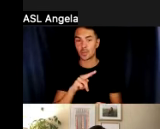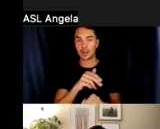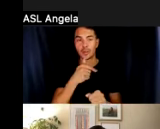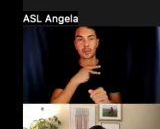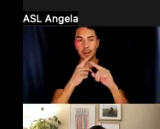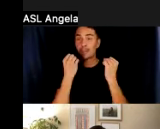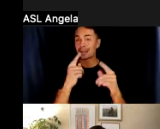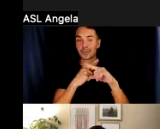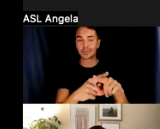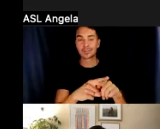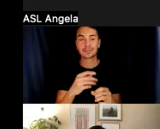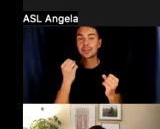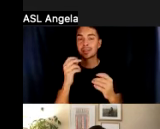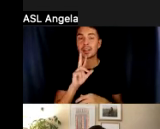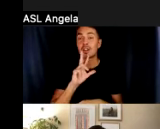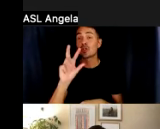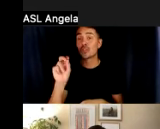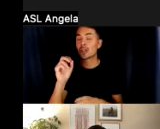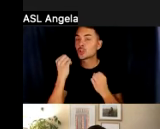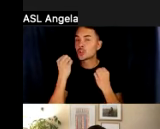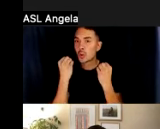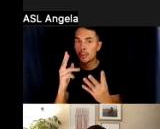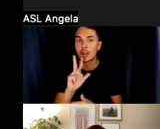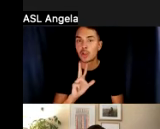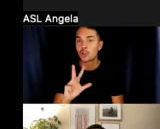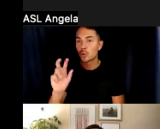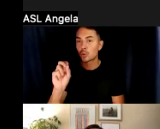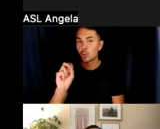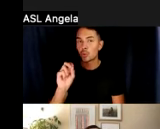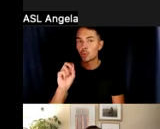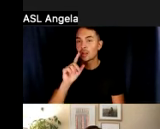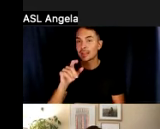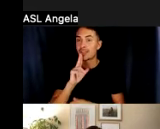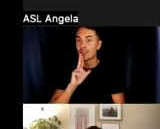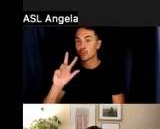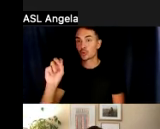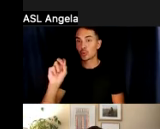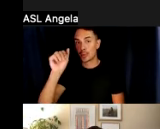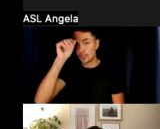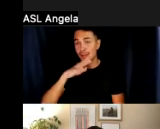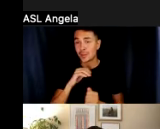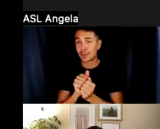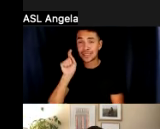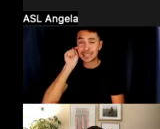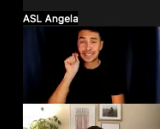30-year-old plus men with teen girls. So common. I was just hearing about this.